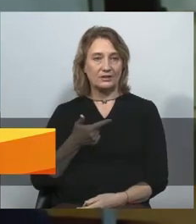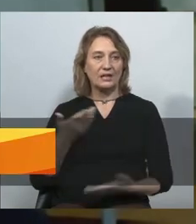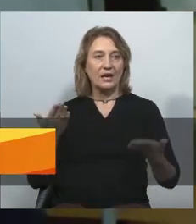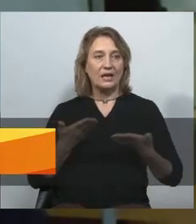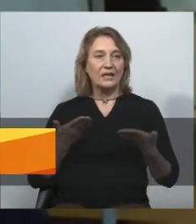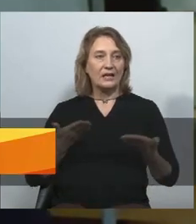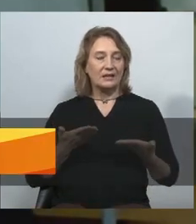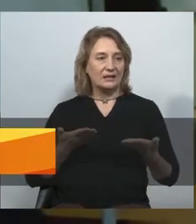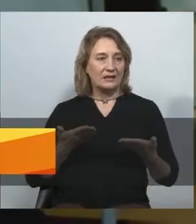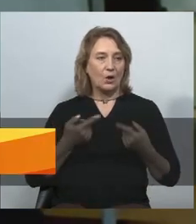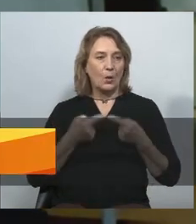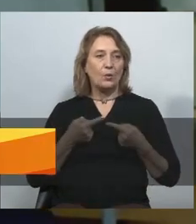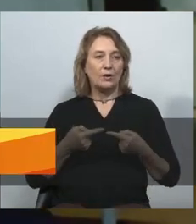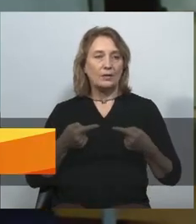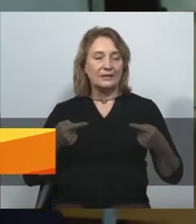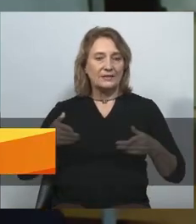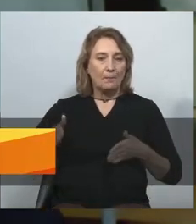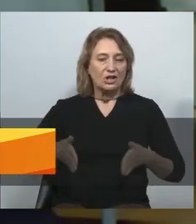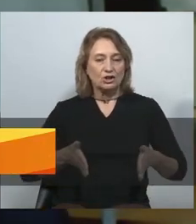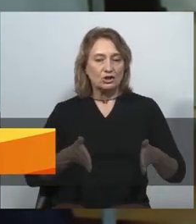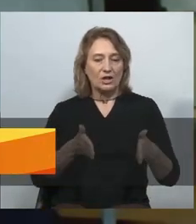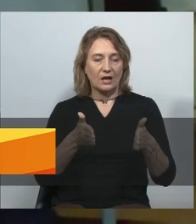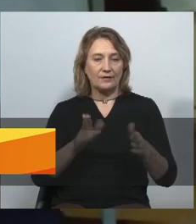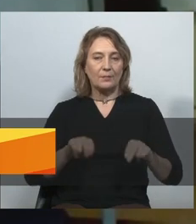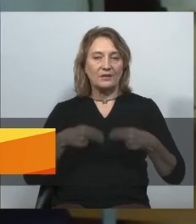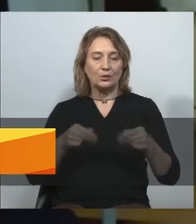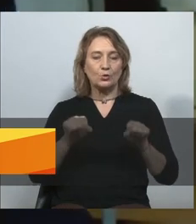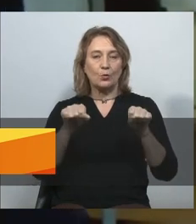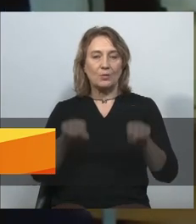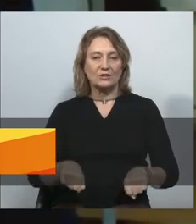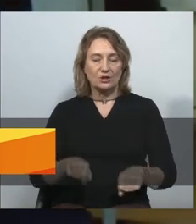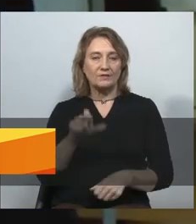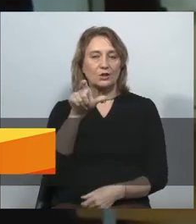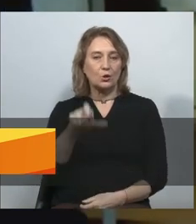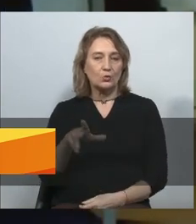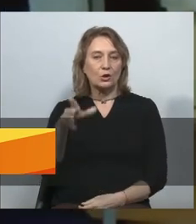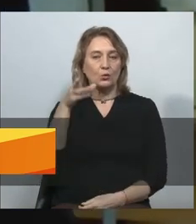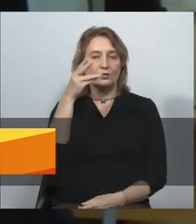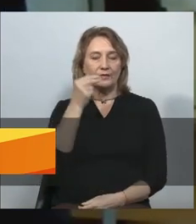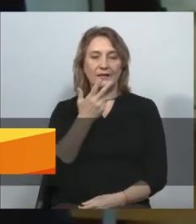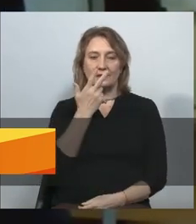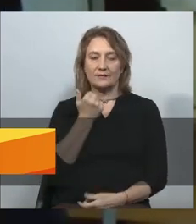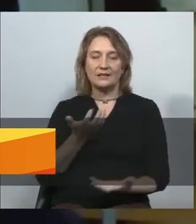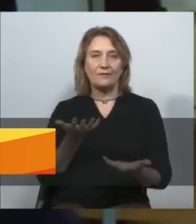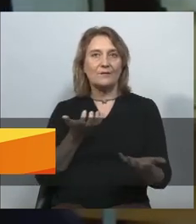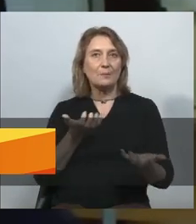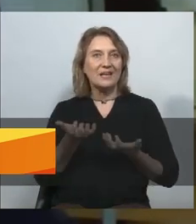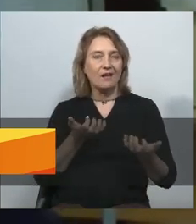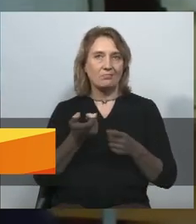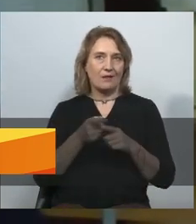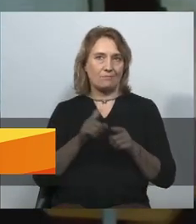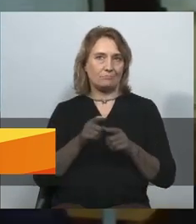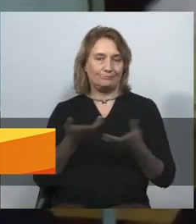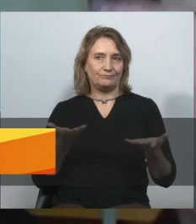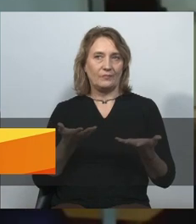products which in different ways provide the possibility to people to master skills of critical perception of